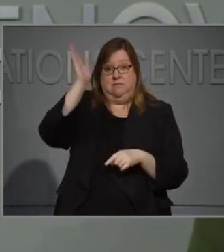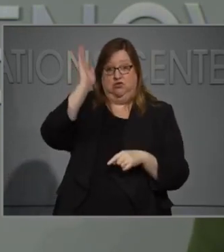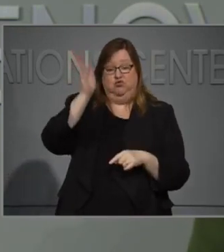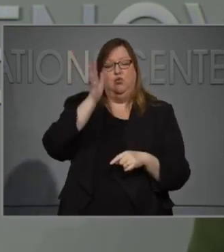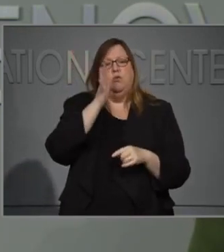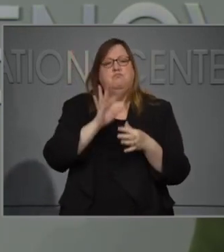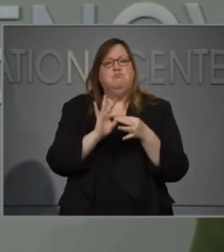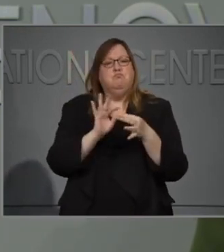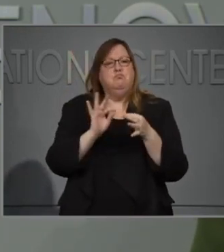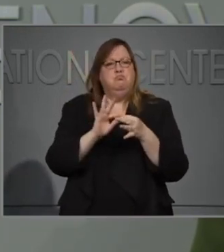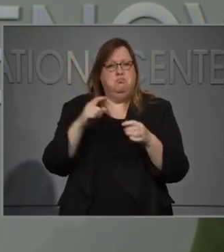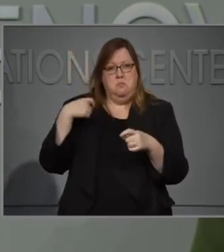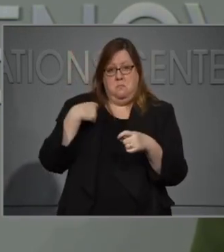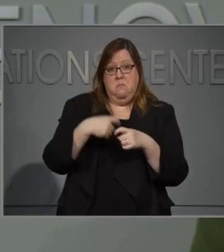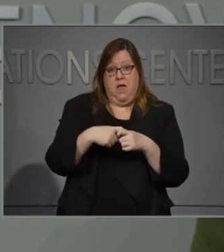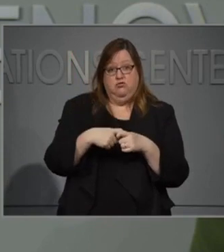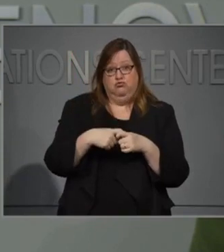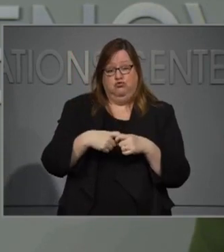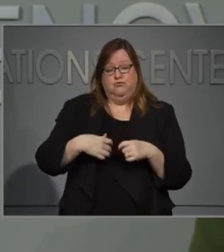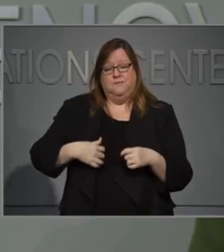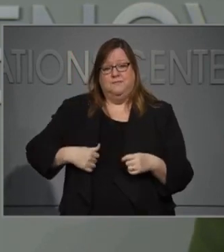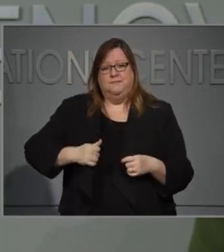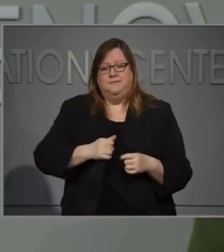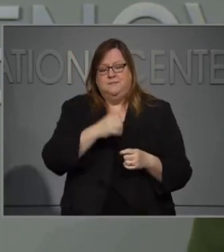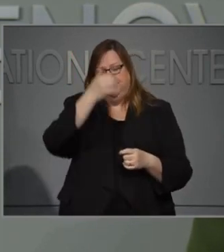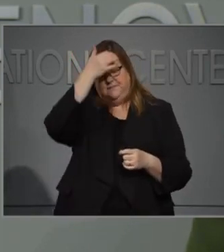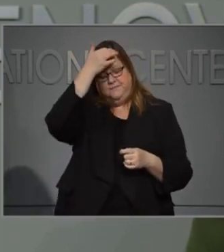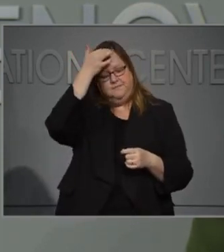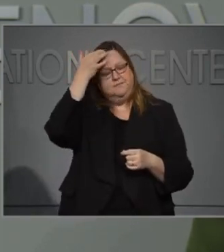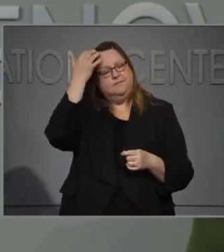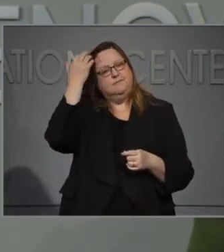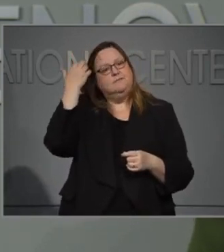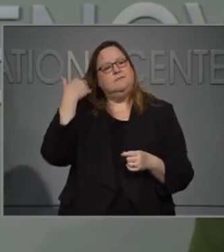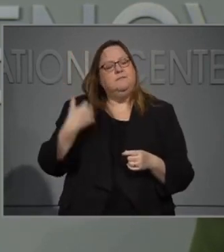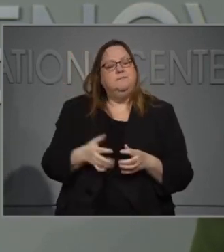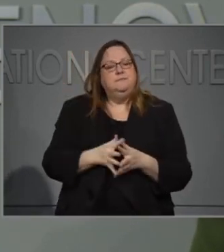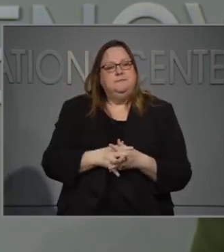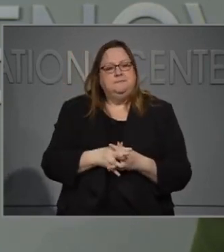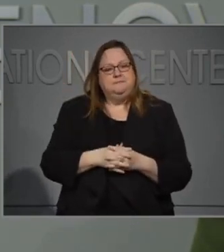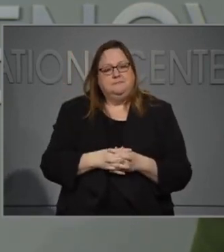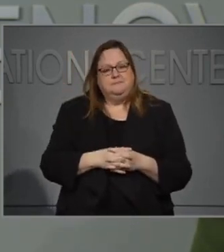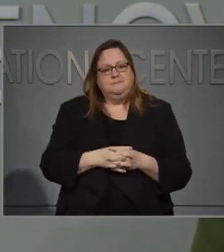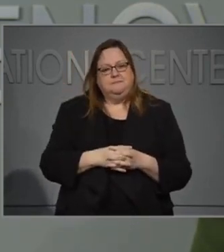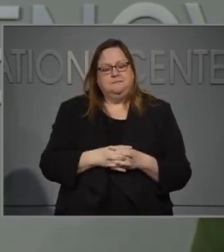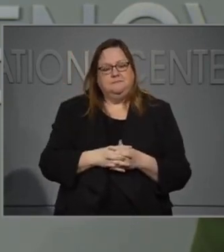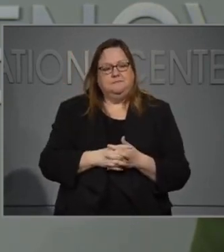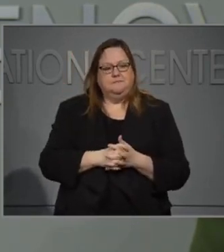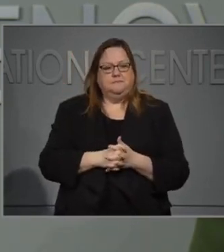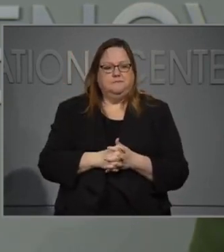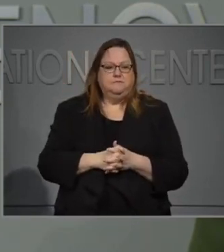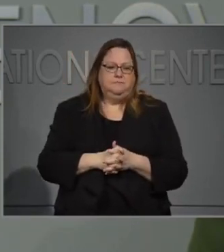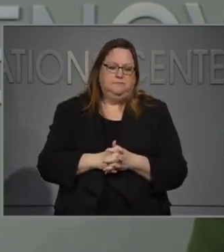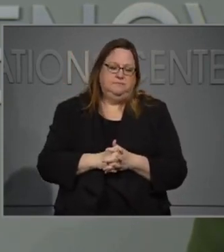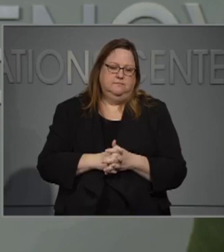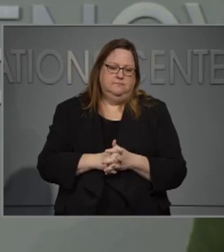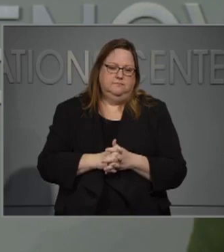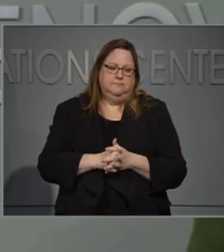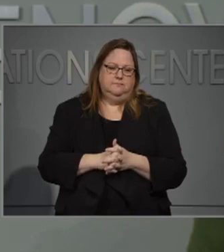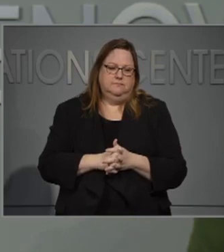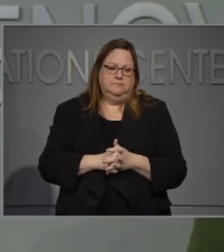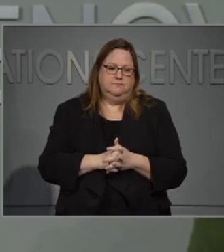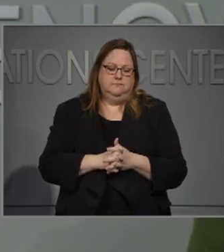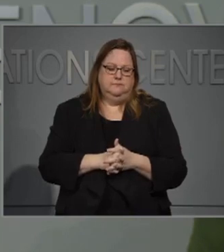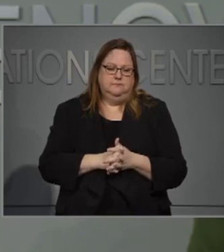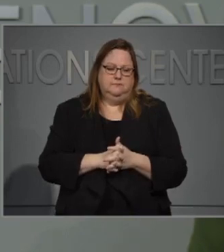la enfermedad de COVID-19 es evitar exponerse a este virus. La mejor manera de prevenir la propagación en la comunidad